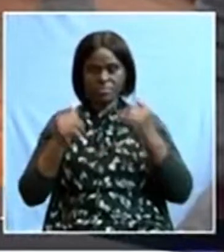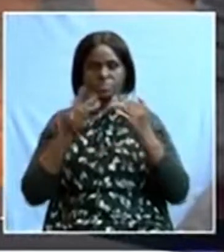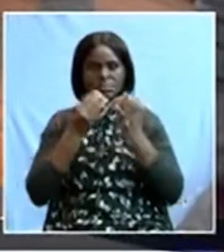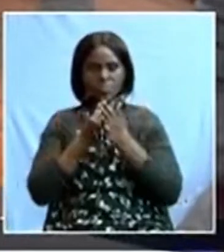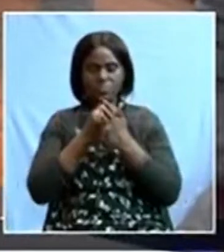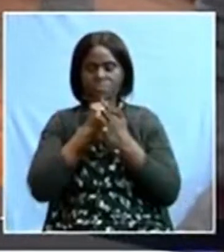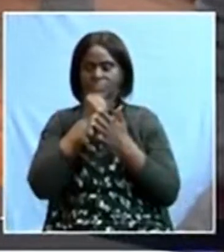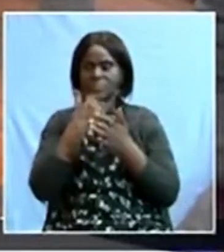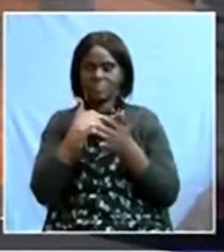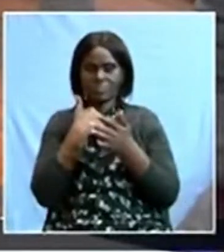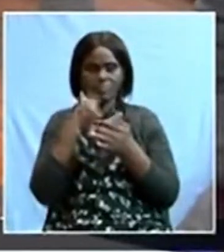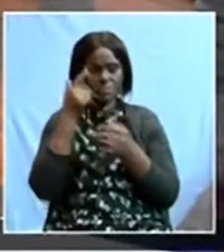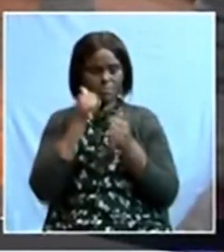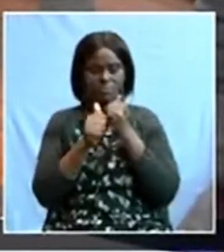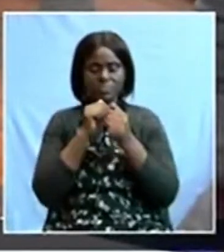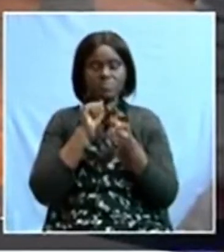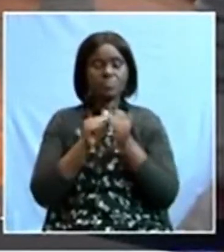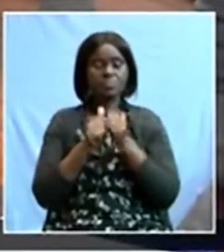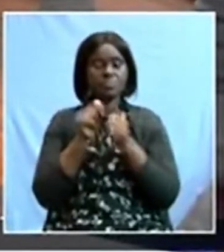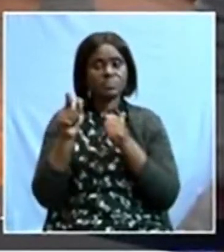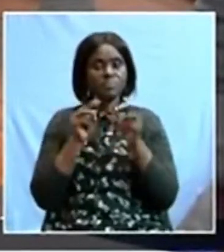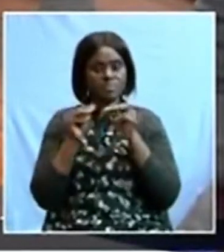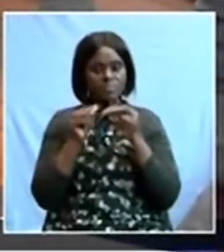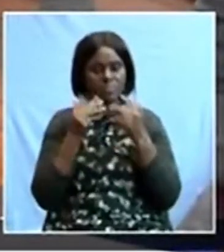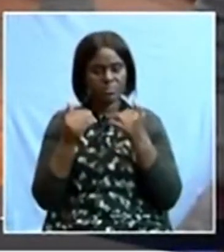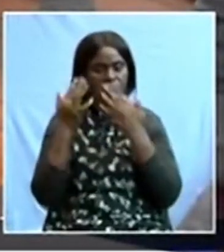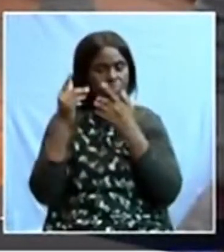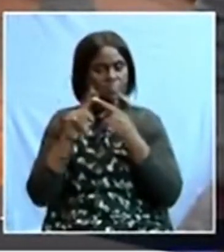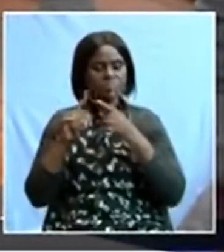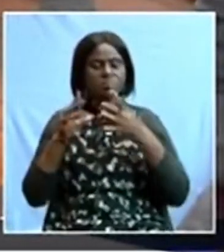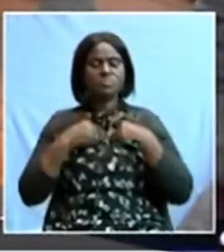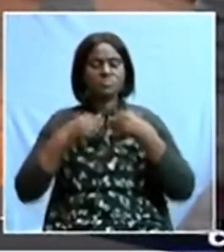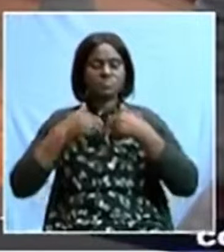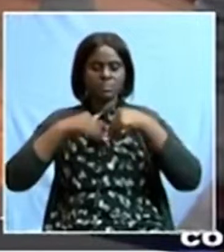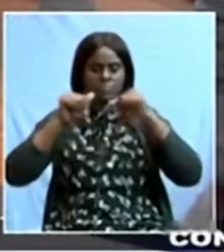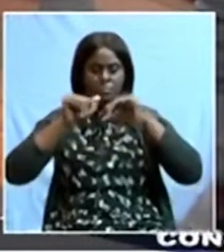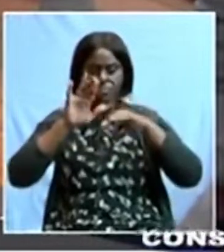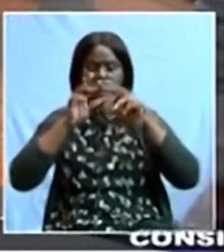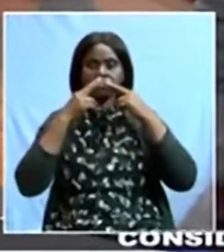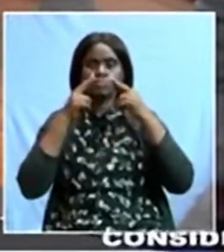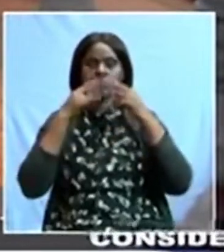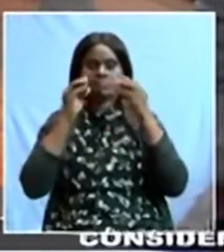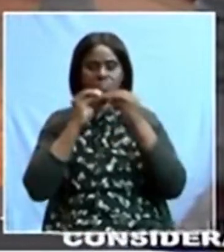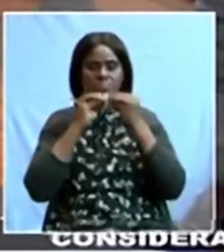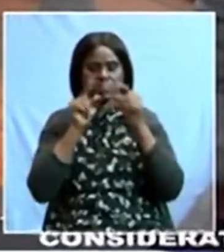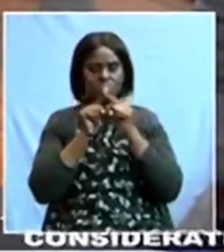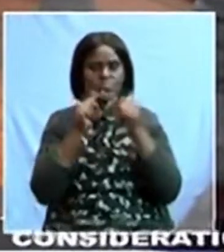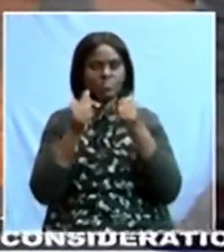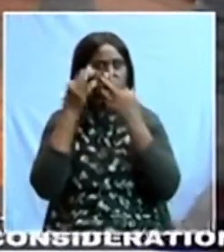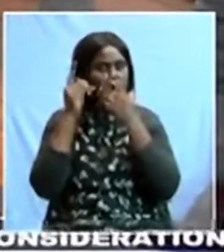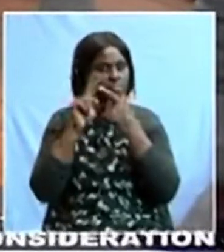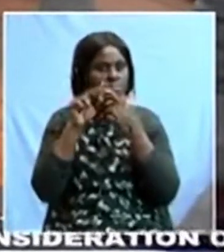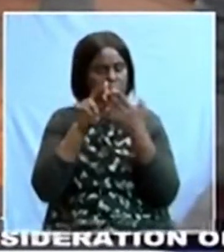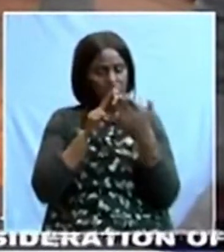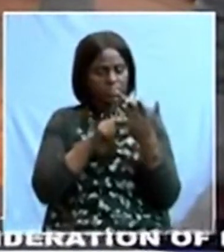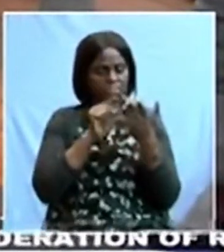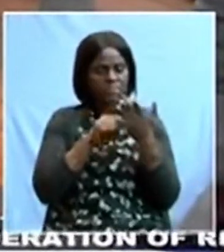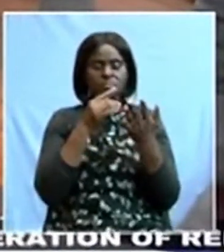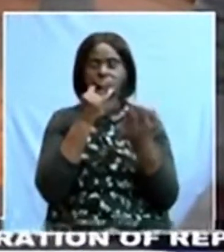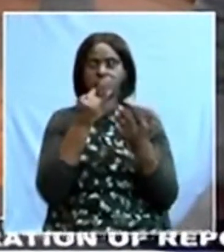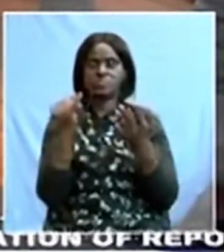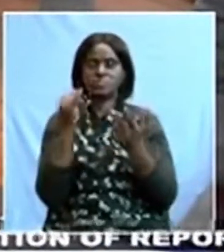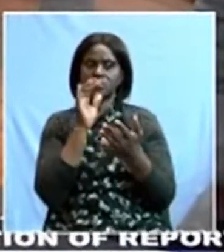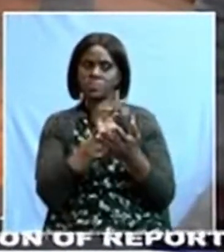accounted for assets, cause of query. Management wishes to acknowledge the auditor's findings and wish to report that the items